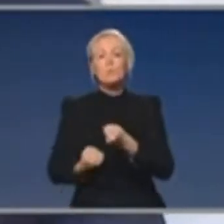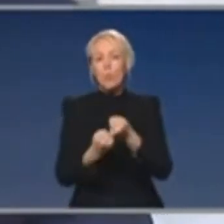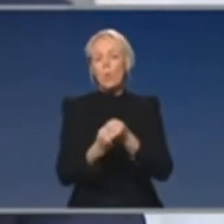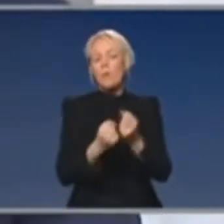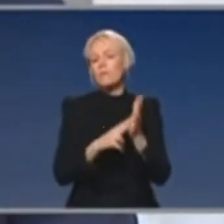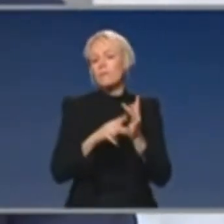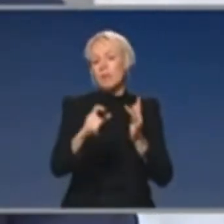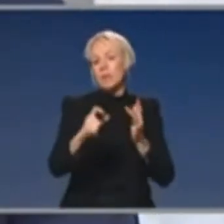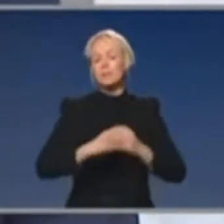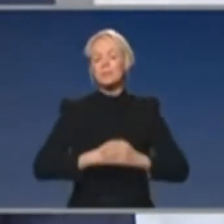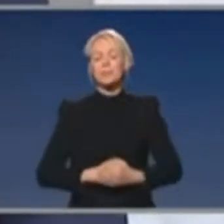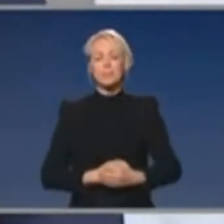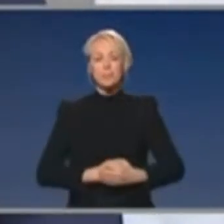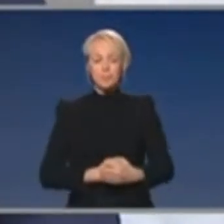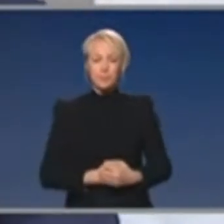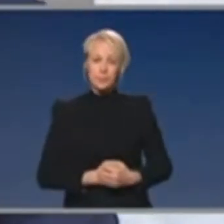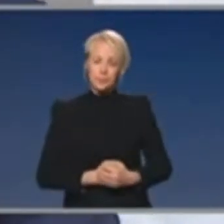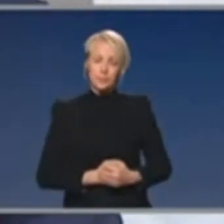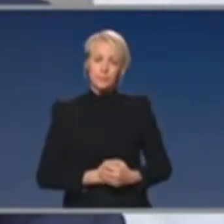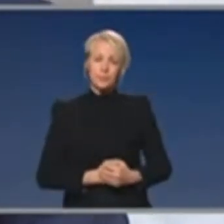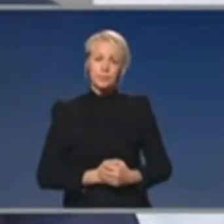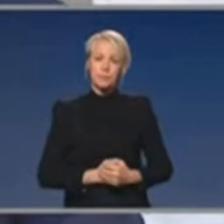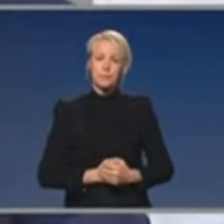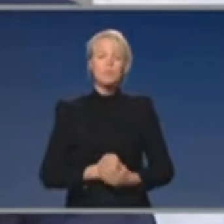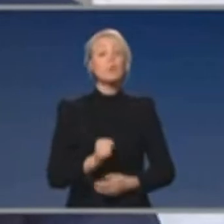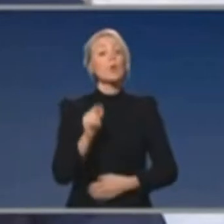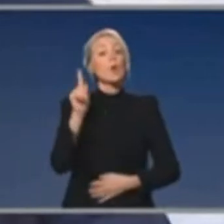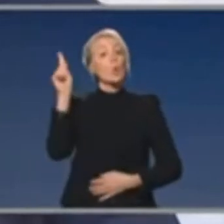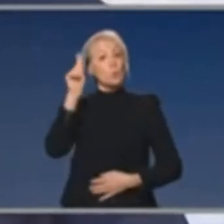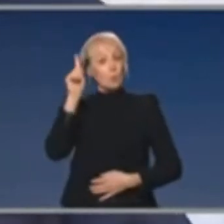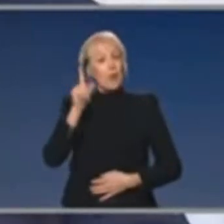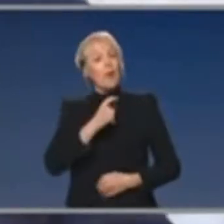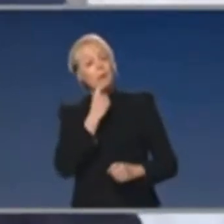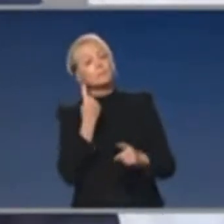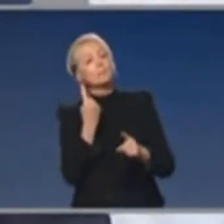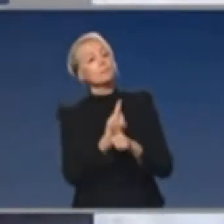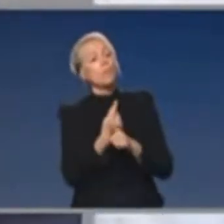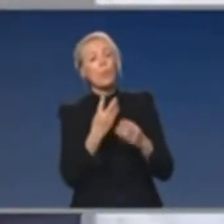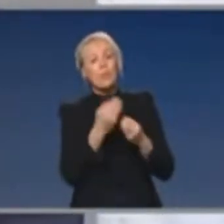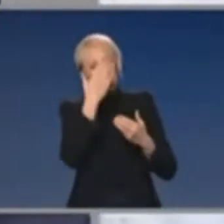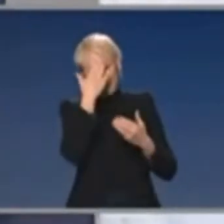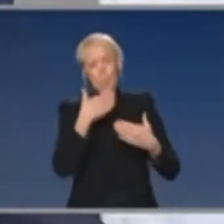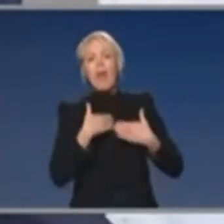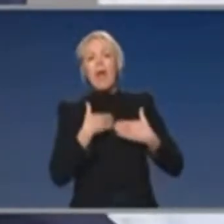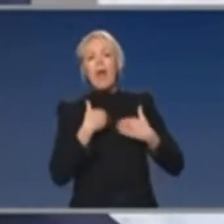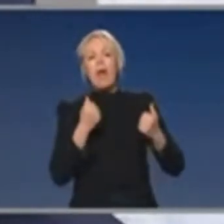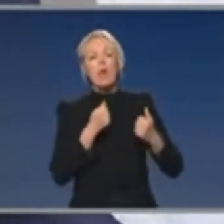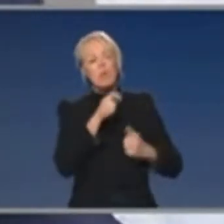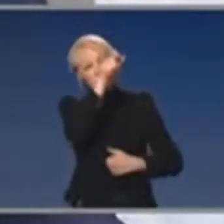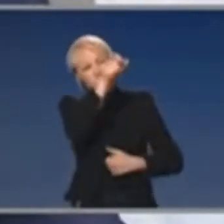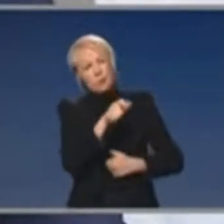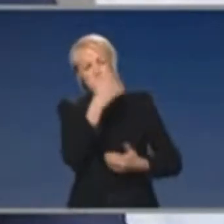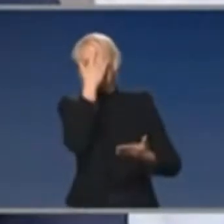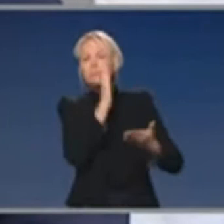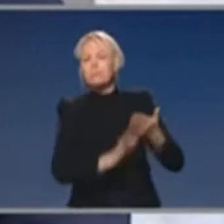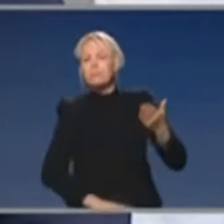the National Mental Health Commissioner, Christine Morgan, working together with Dr Ruth Vine, who's the Deputy